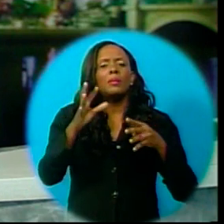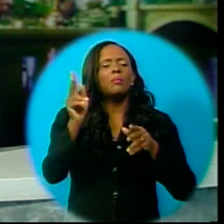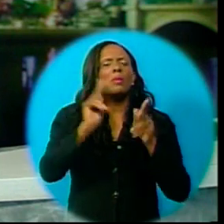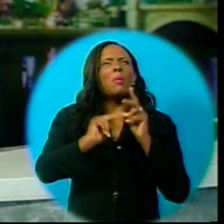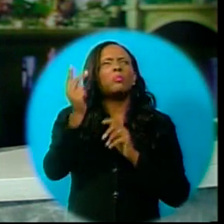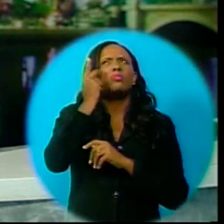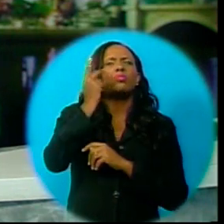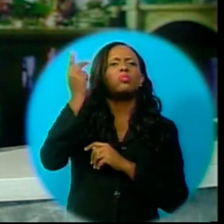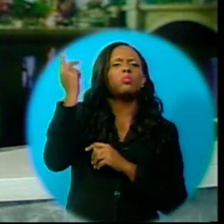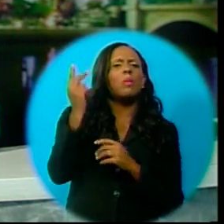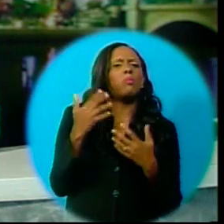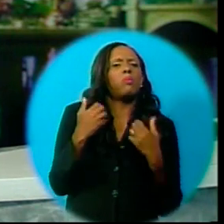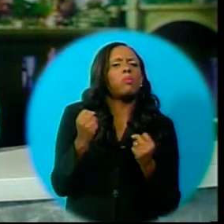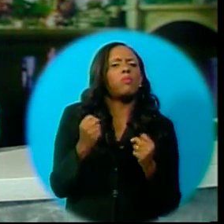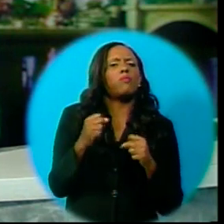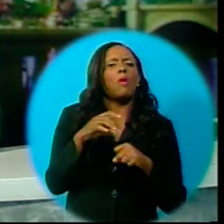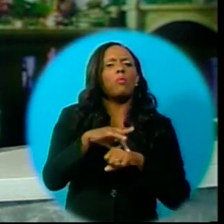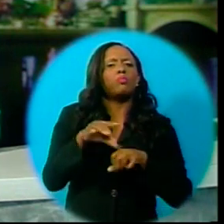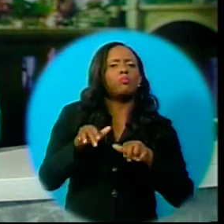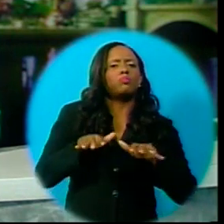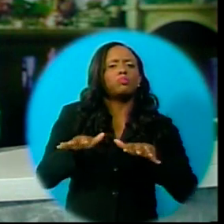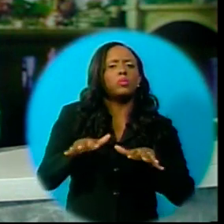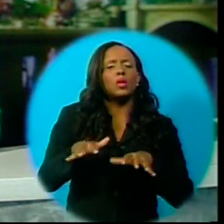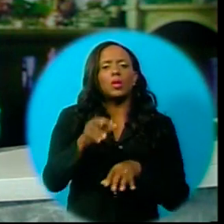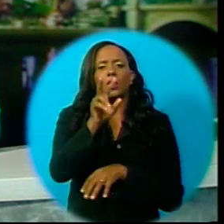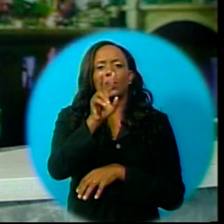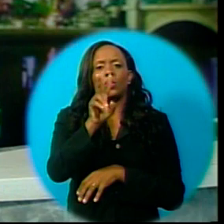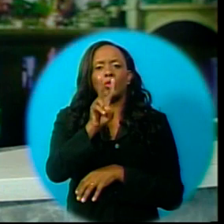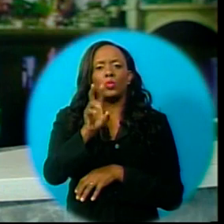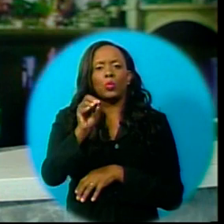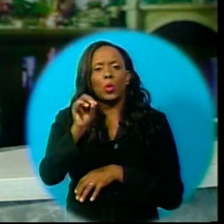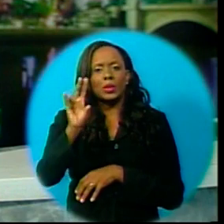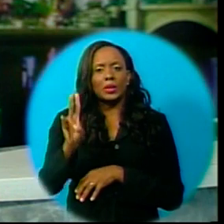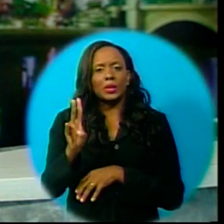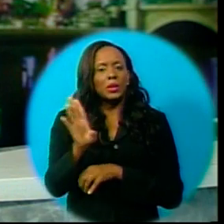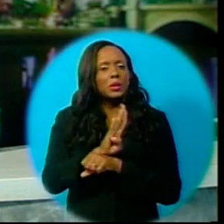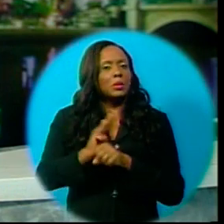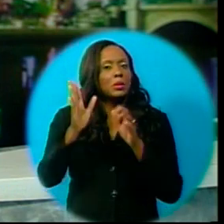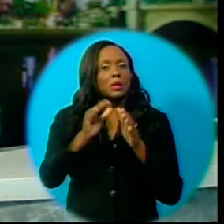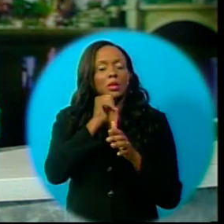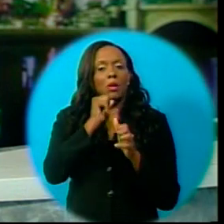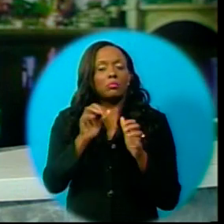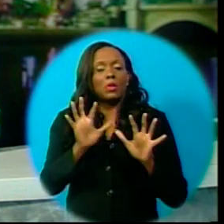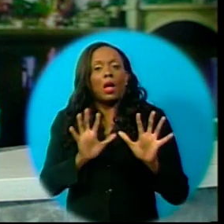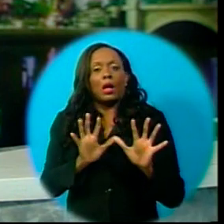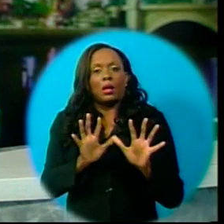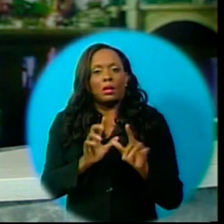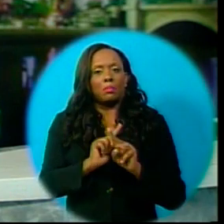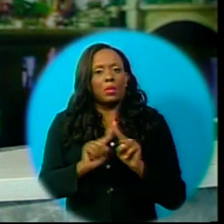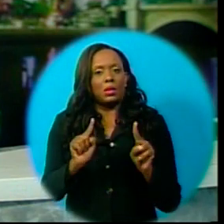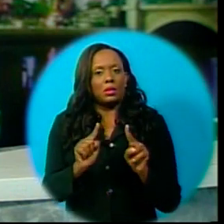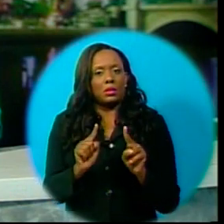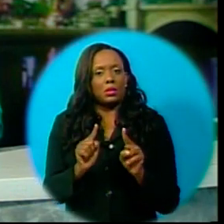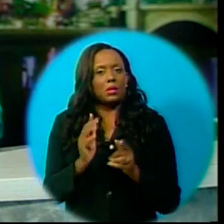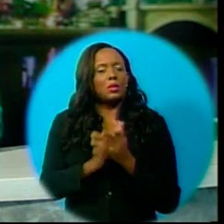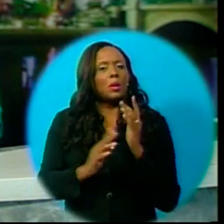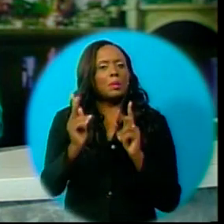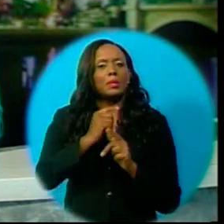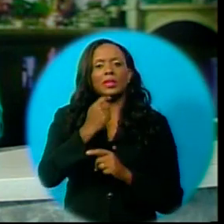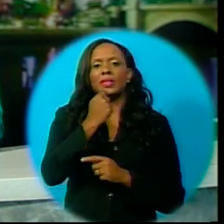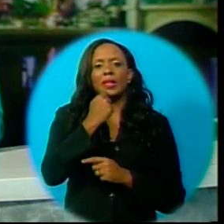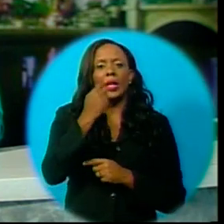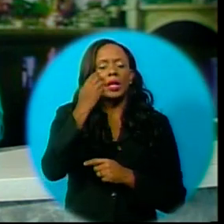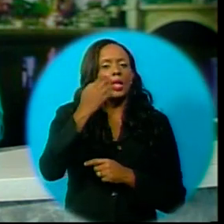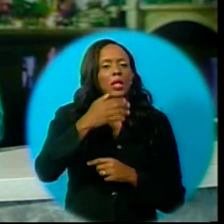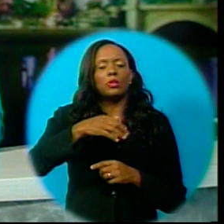the powerful tremor that rocked the island in 2007, Barbadians did not panic this time, but from those who spoke to CBC,